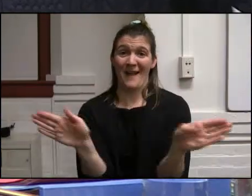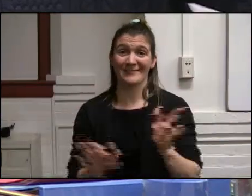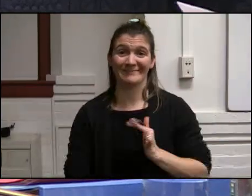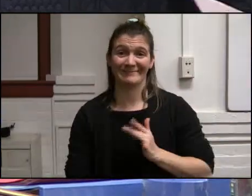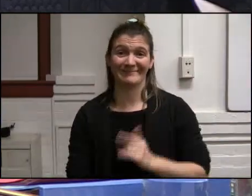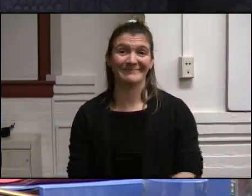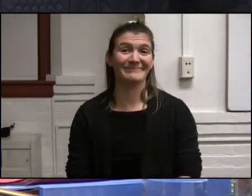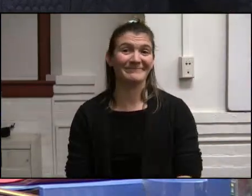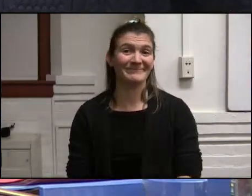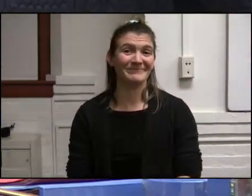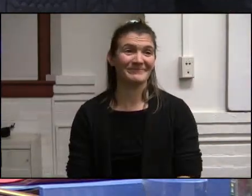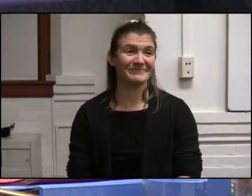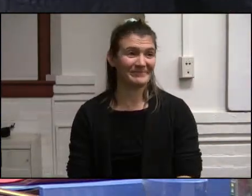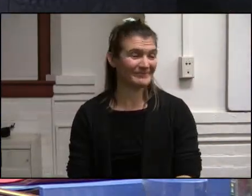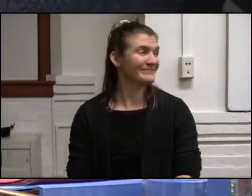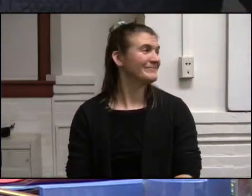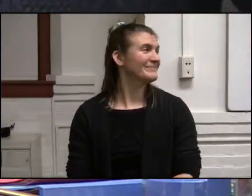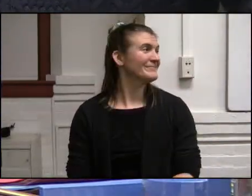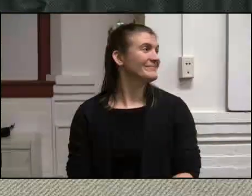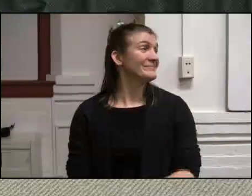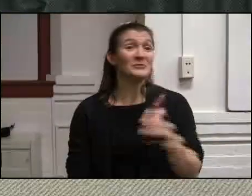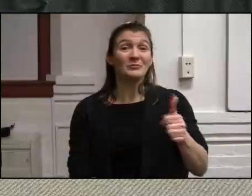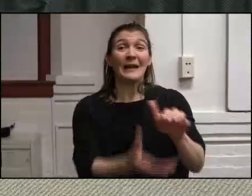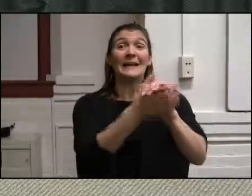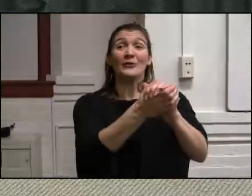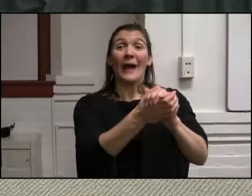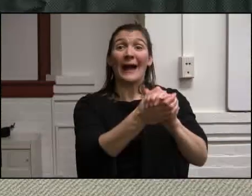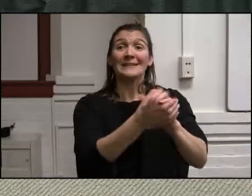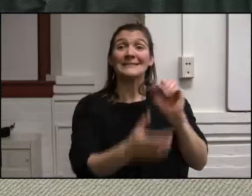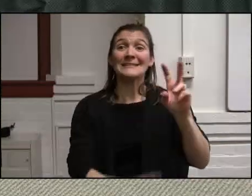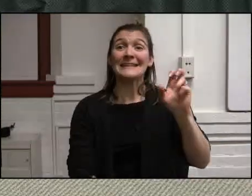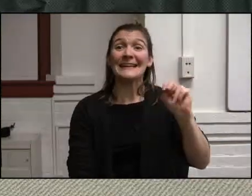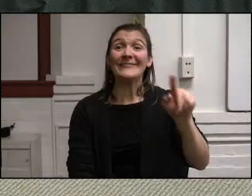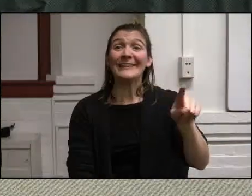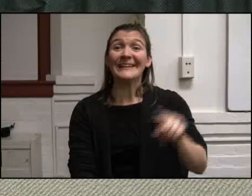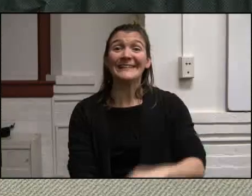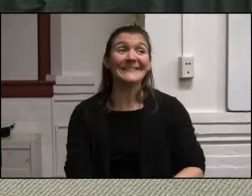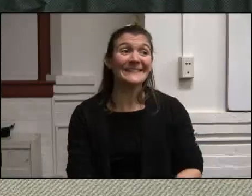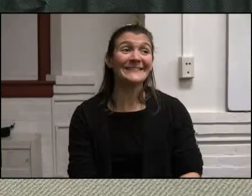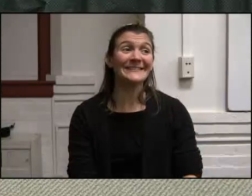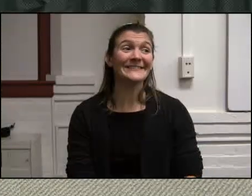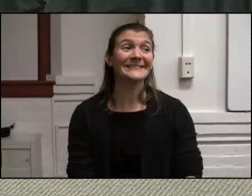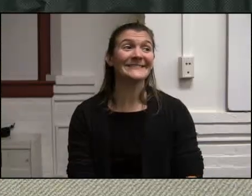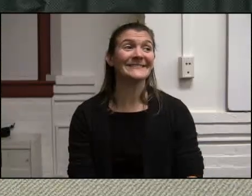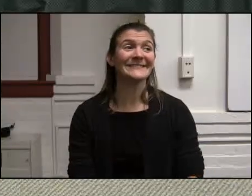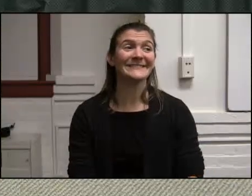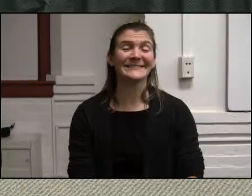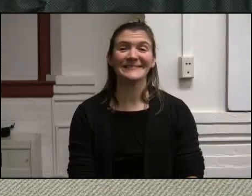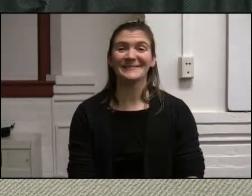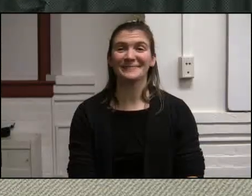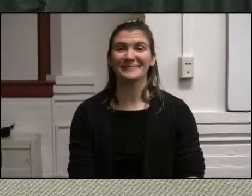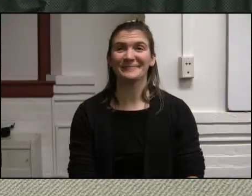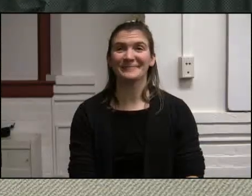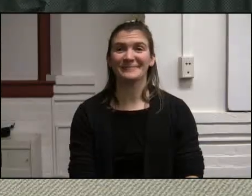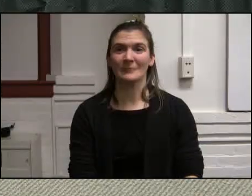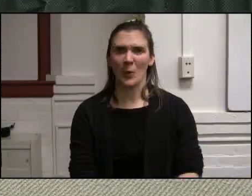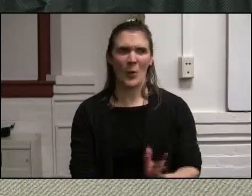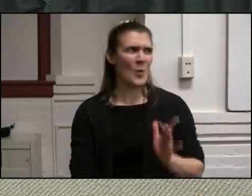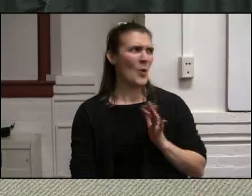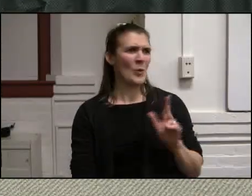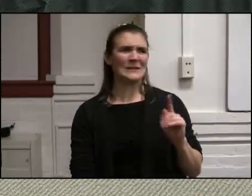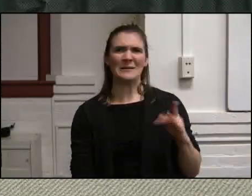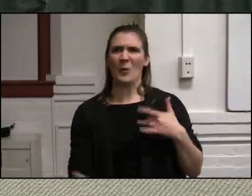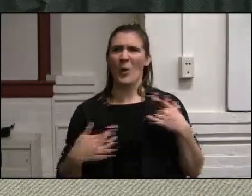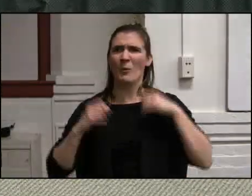and out in the community. Great. Congratulations, Stephen Dotson. Wonderful. Exciting to have such